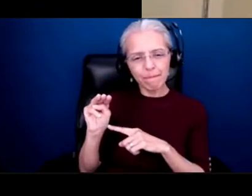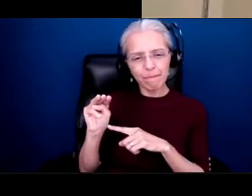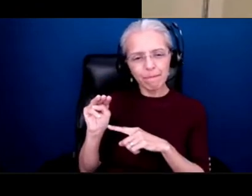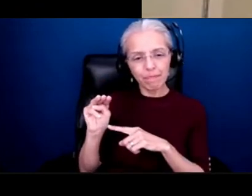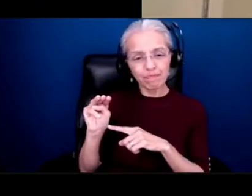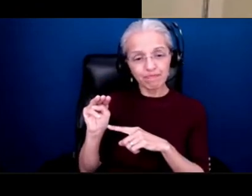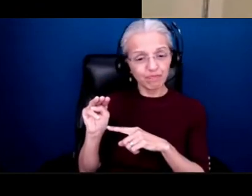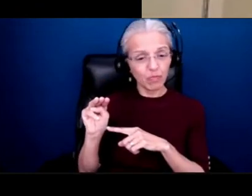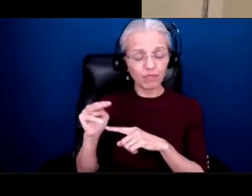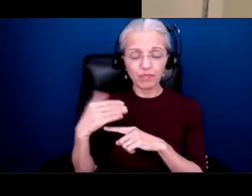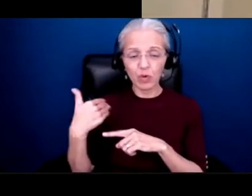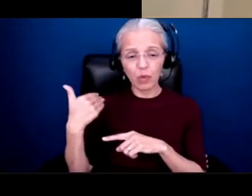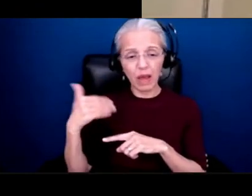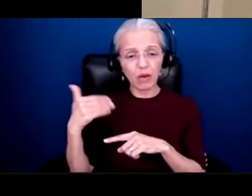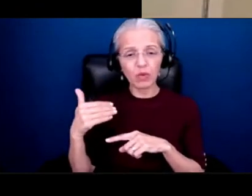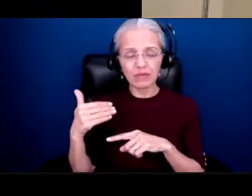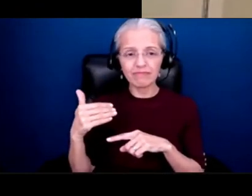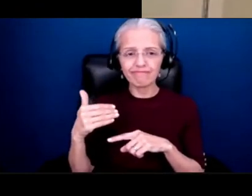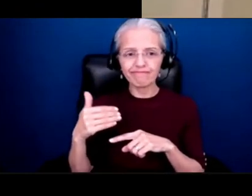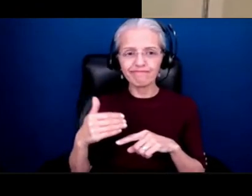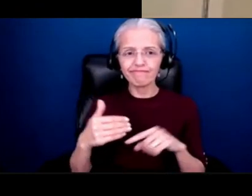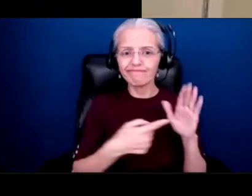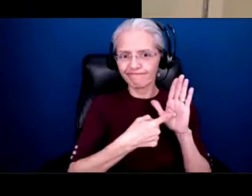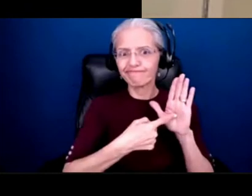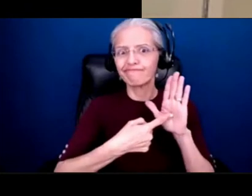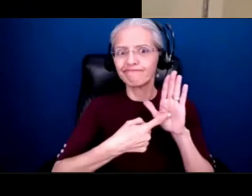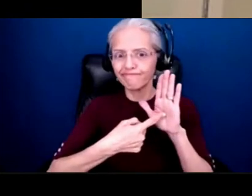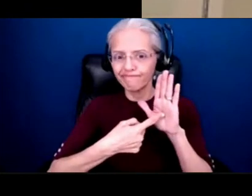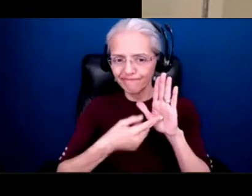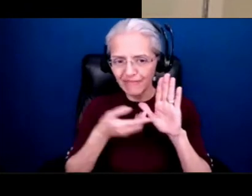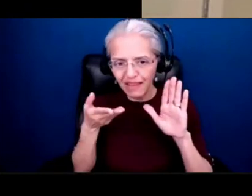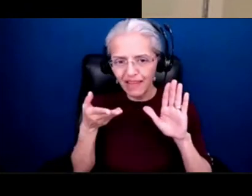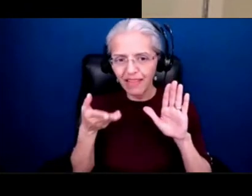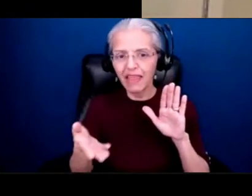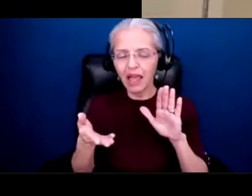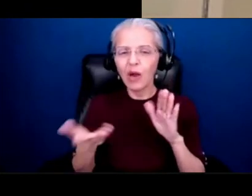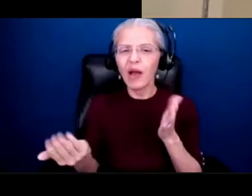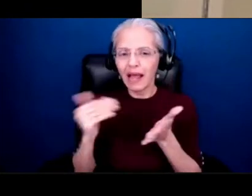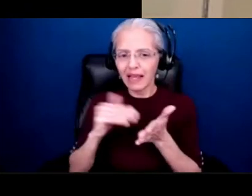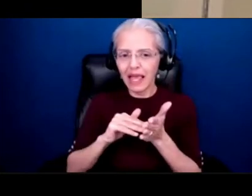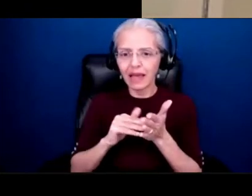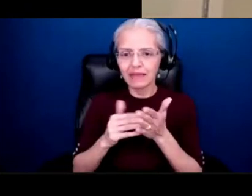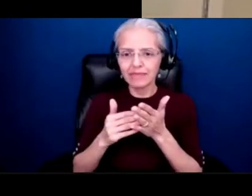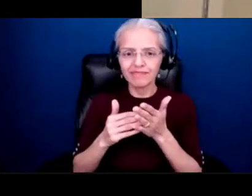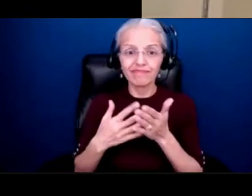hand-in-hand with capitalism and supremacy, and